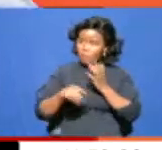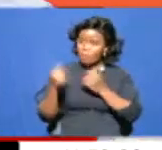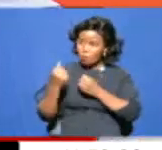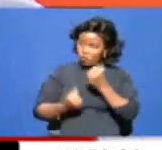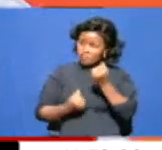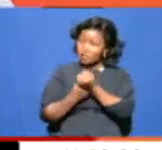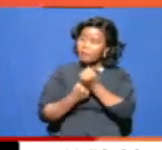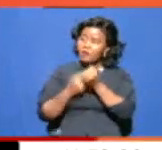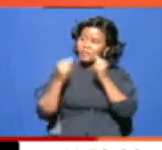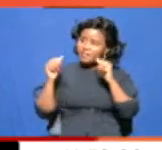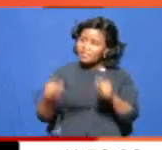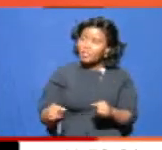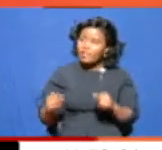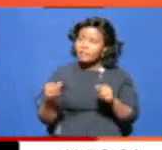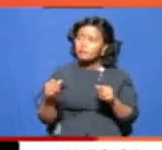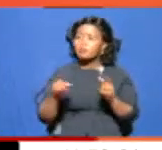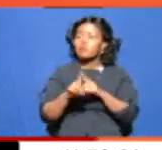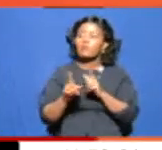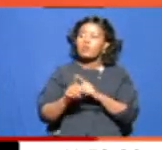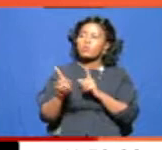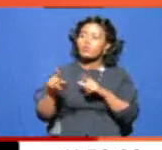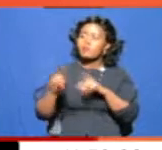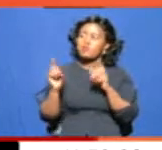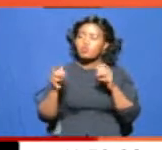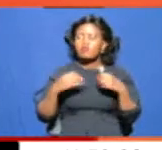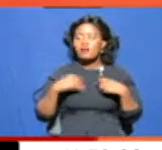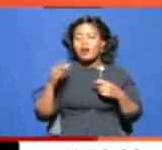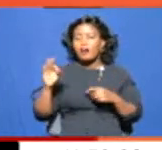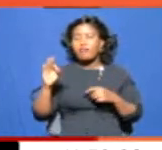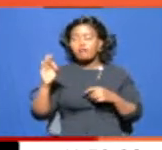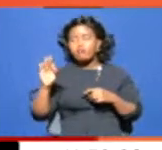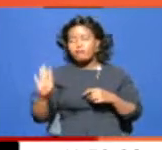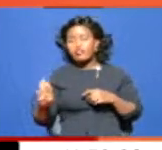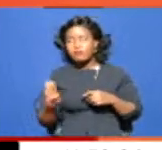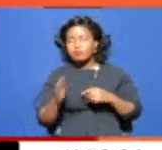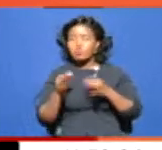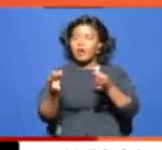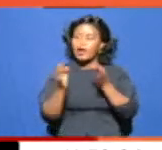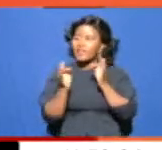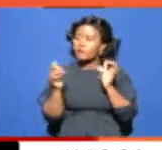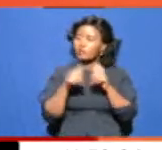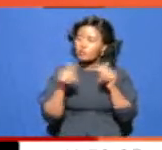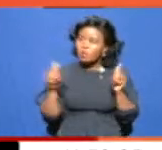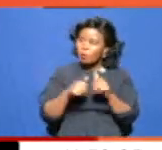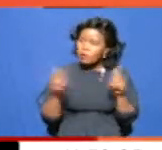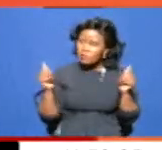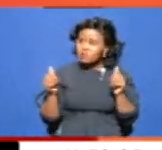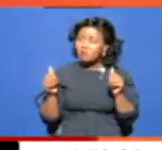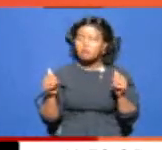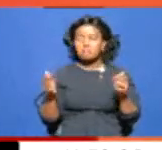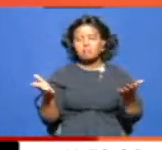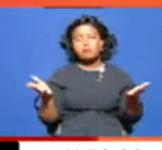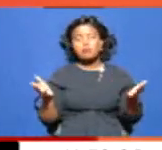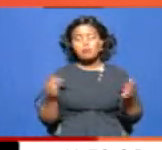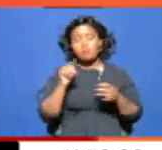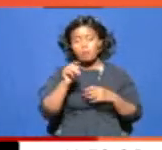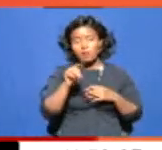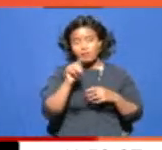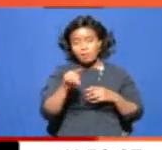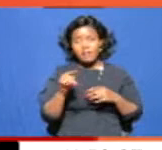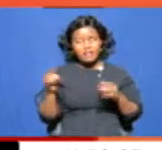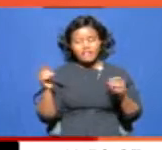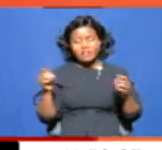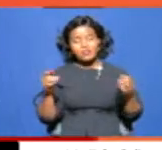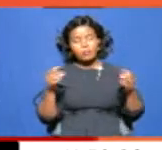handles. Greg has a good following on Facebook. I have a good following on Facebook. If you give me your account, I'll promote it. This in turn will turn maybe